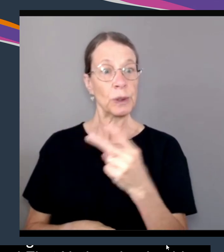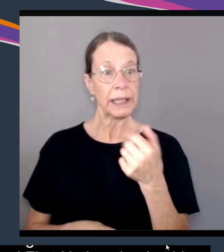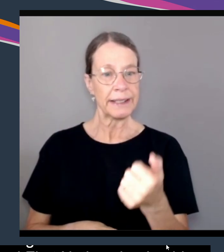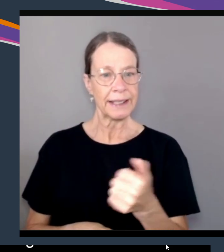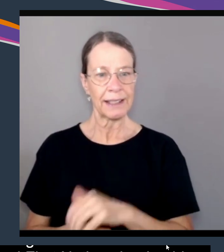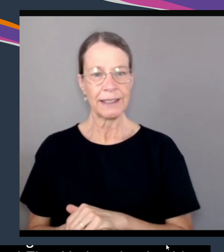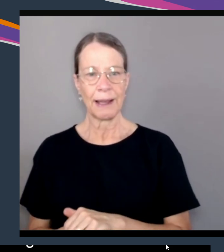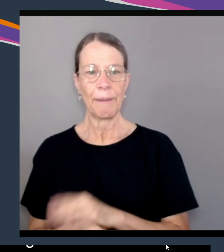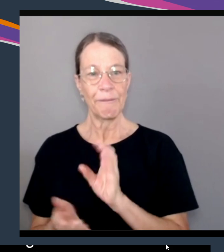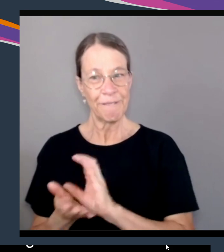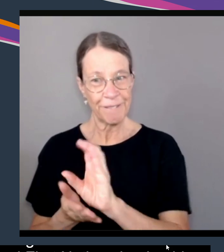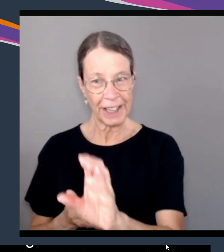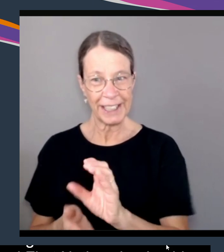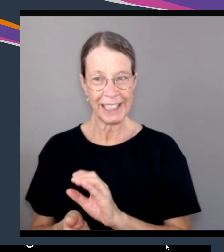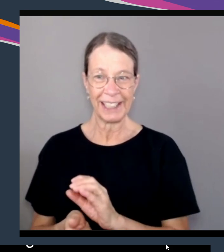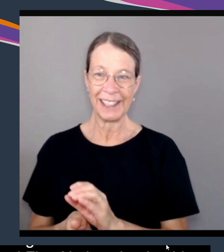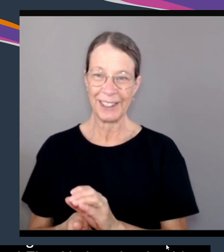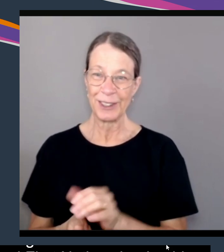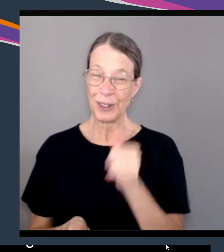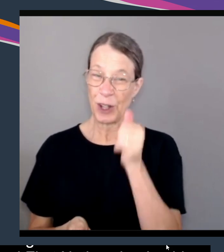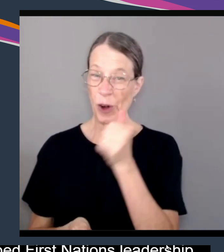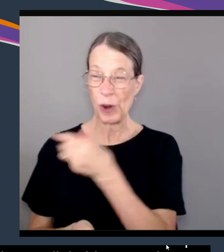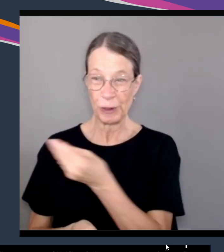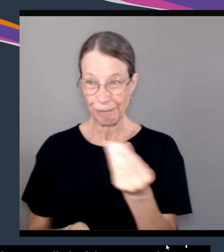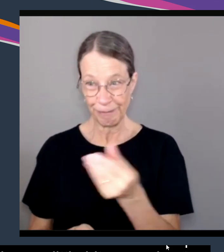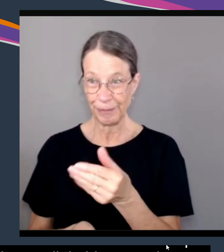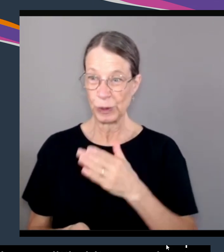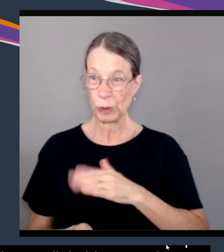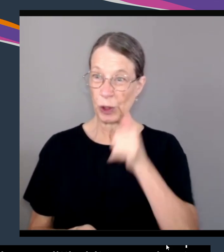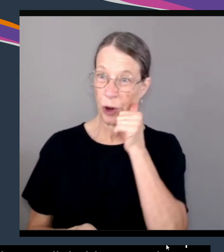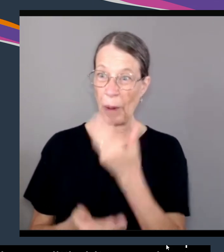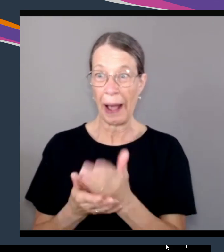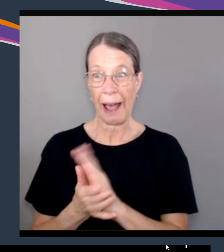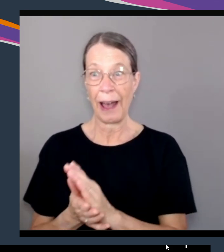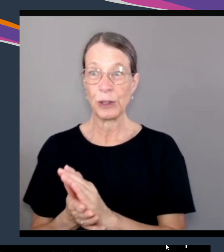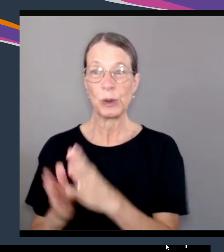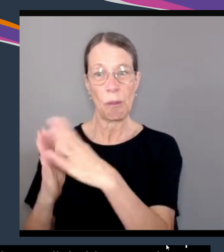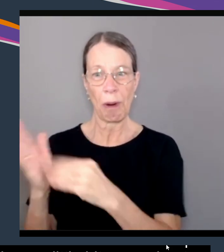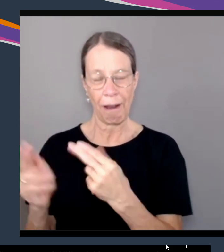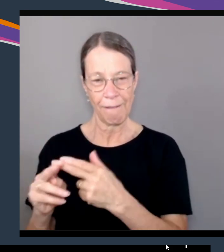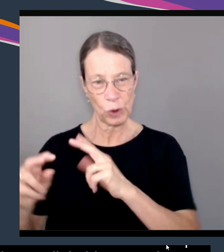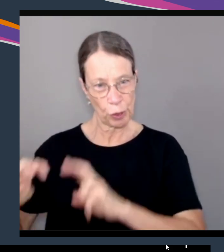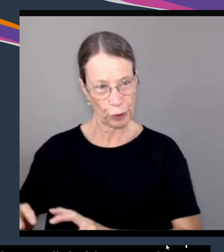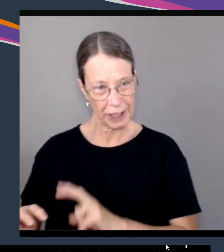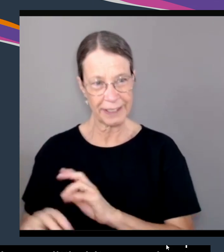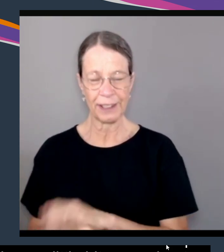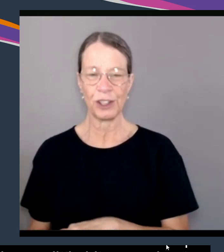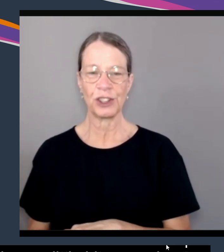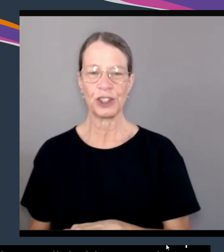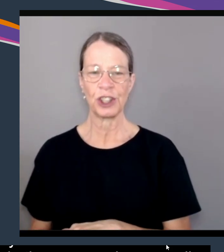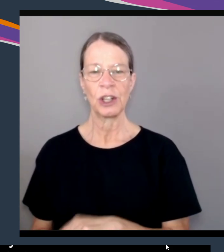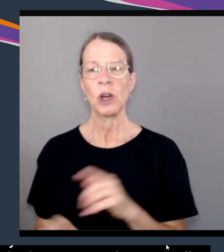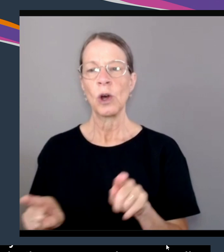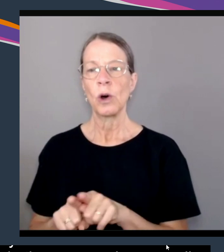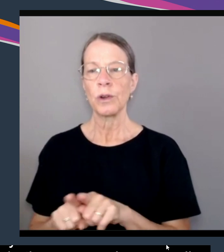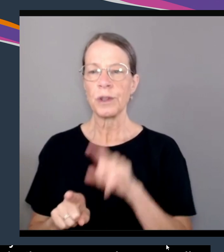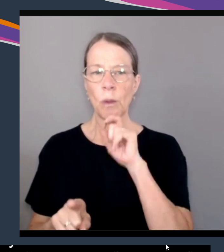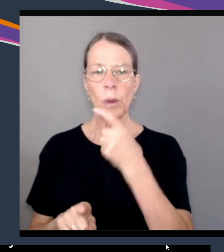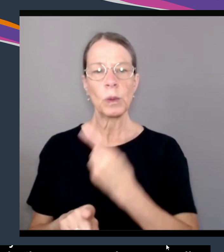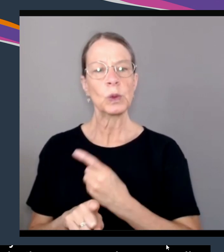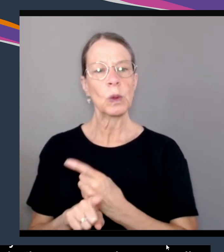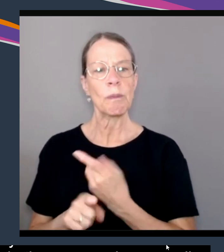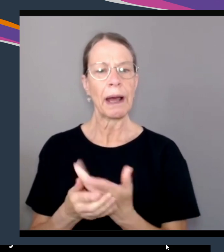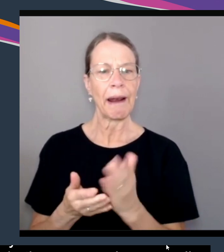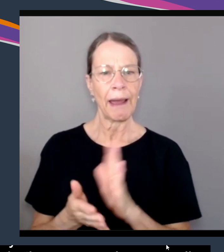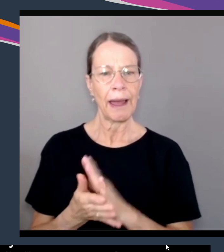probably interested to hear more about how you can apply for this research. We'll talk a little bit more about how we're